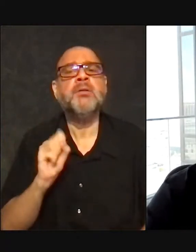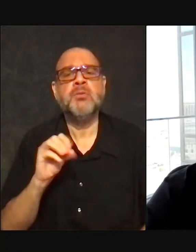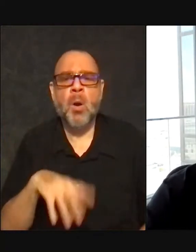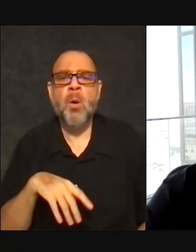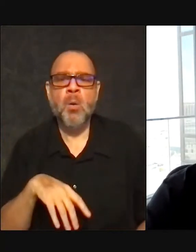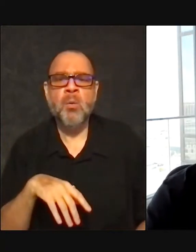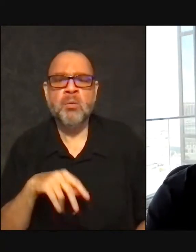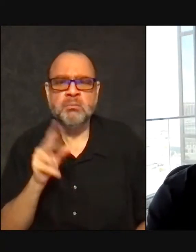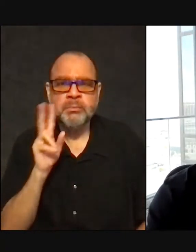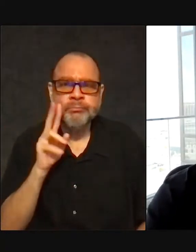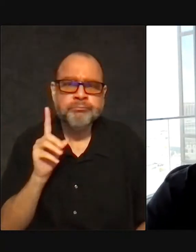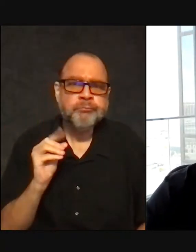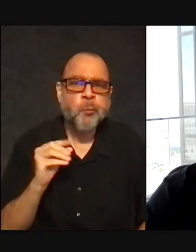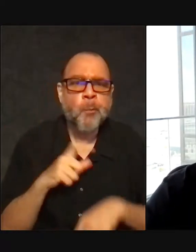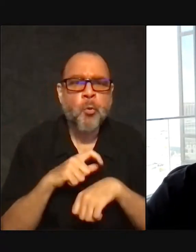bring on